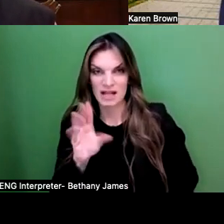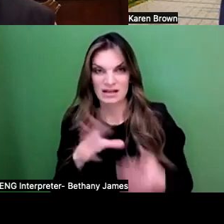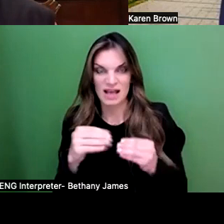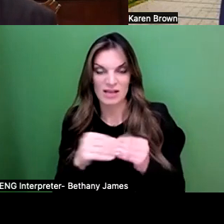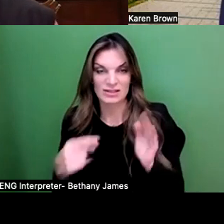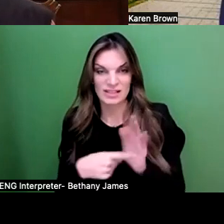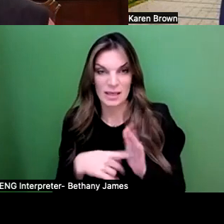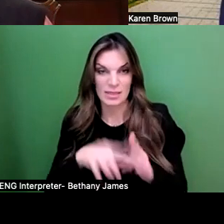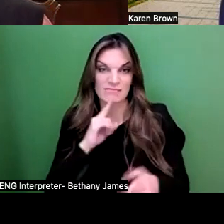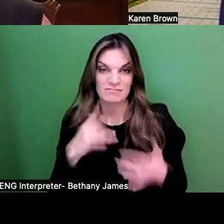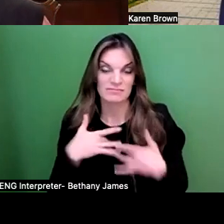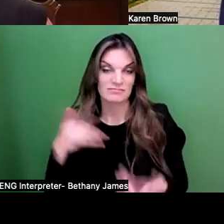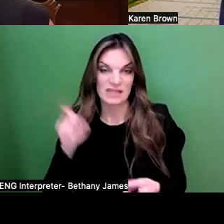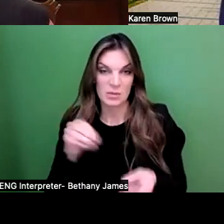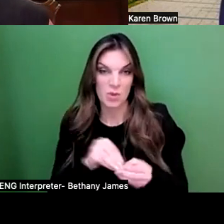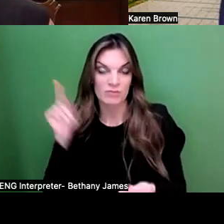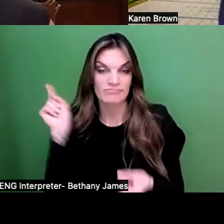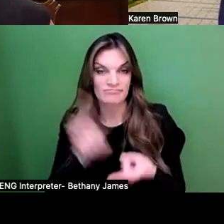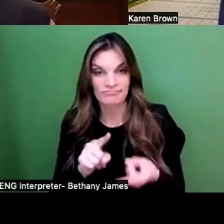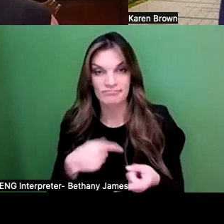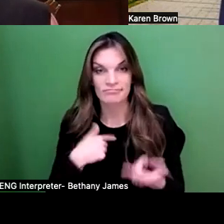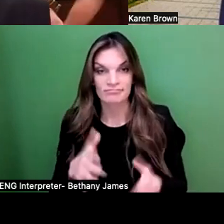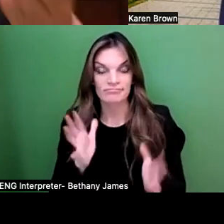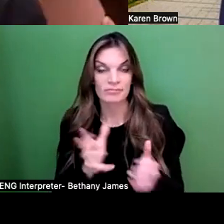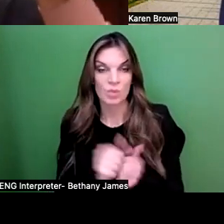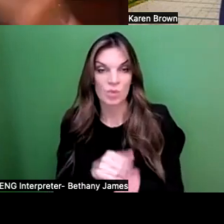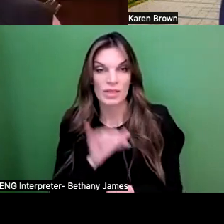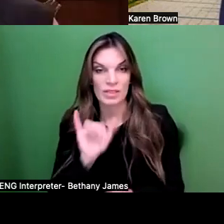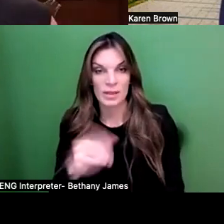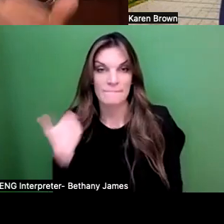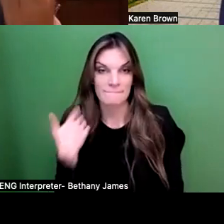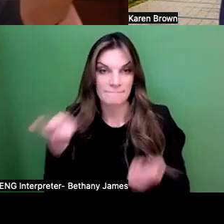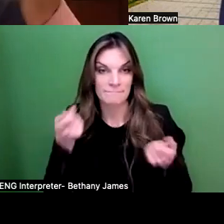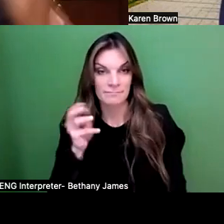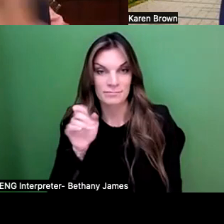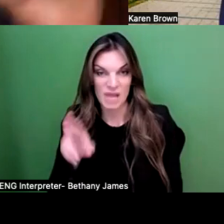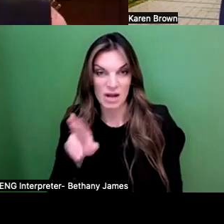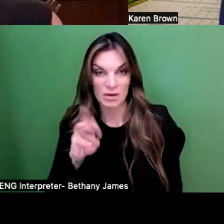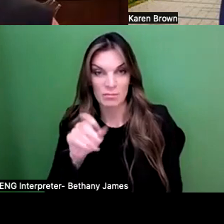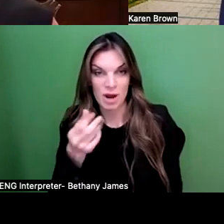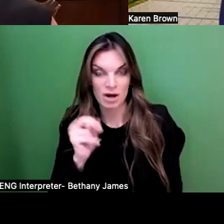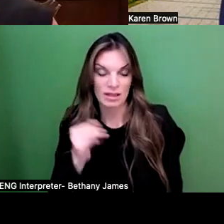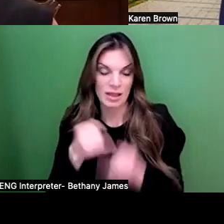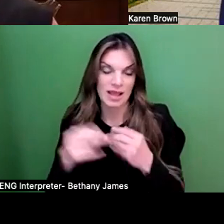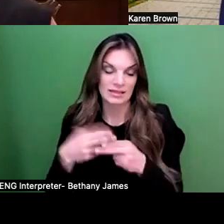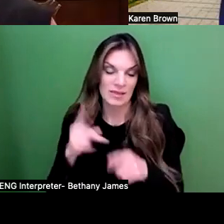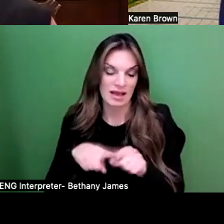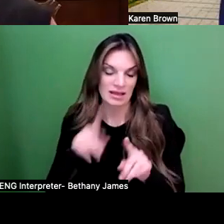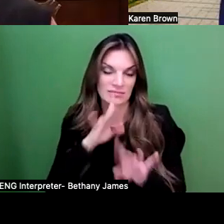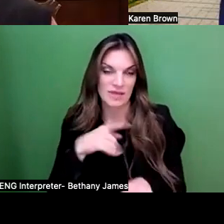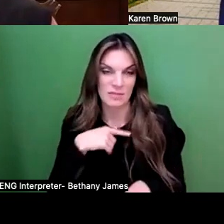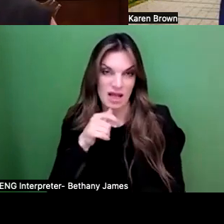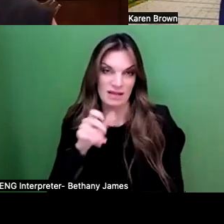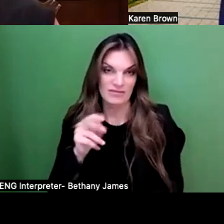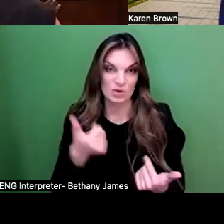try to get that down. I had a conversation with Mayor Martin. I don't know how you say his last name, so I'm not even going to try to say it, from Sleepy Hollow.